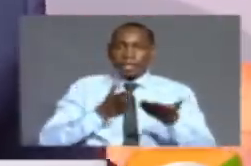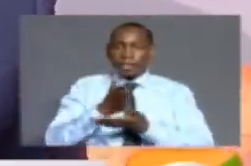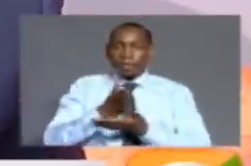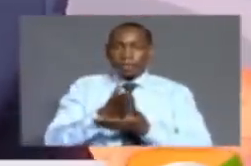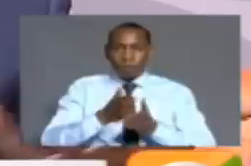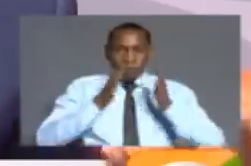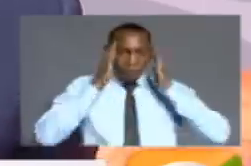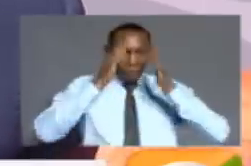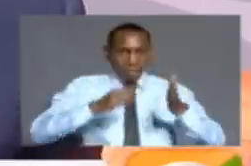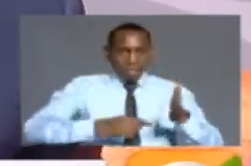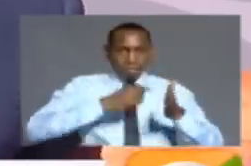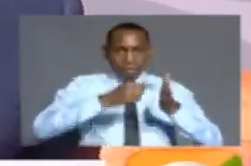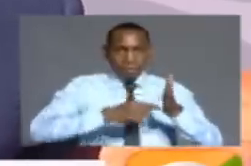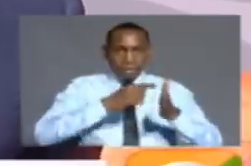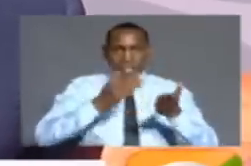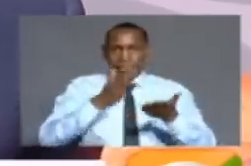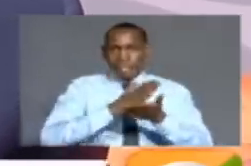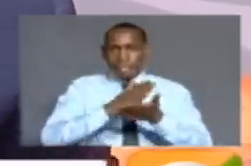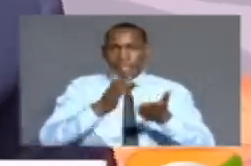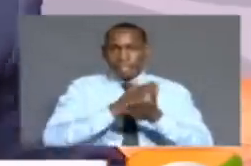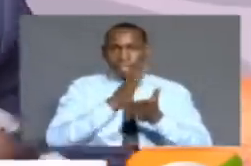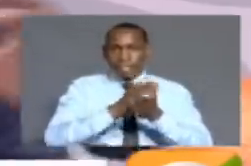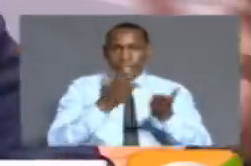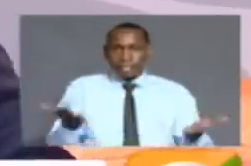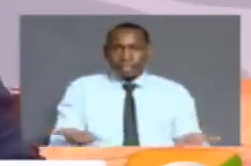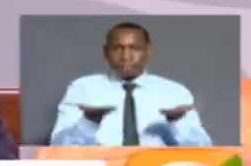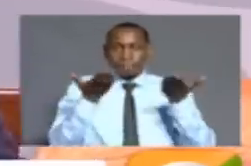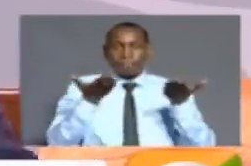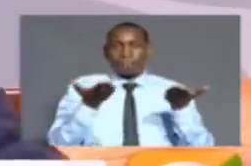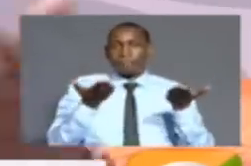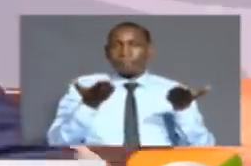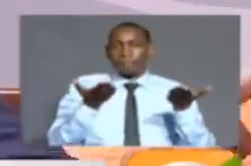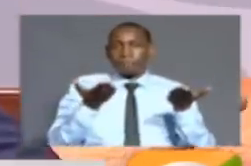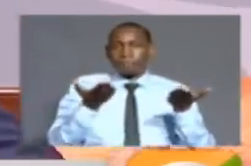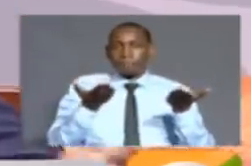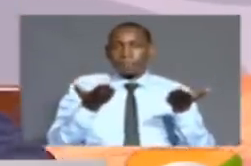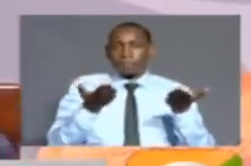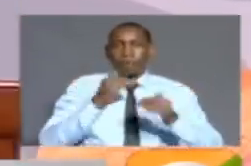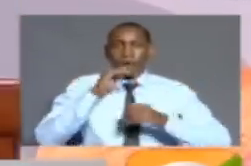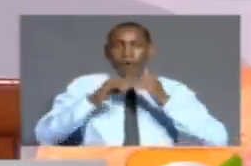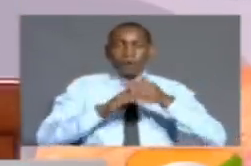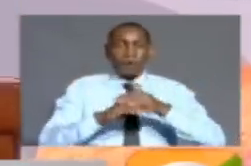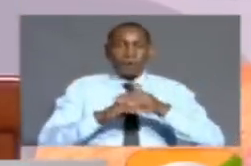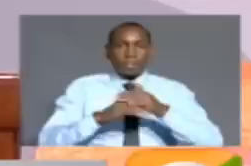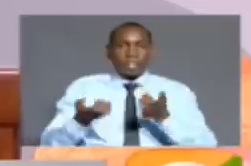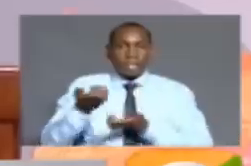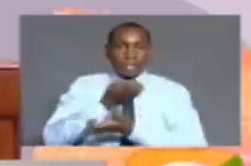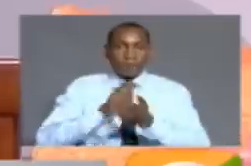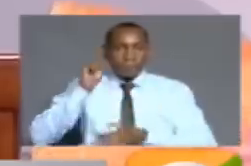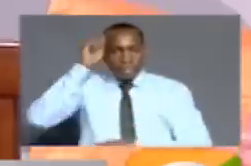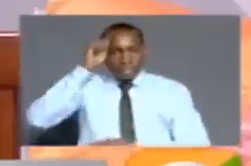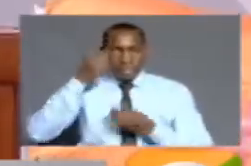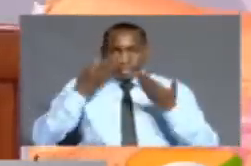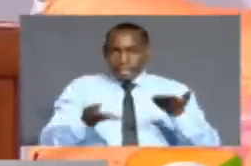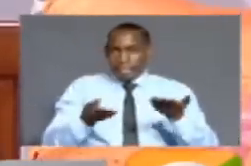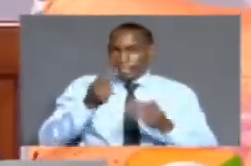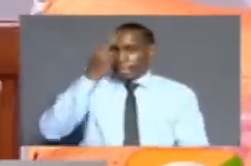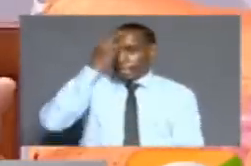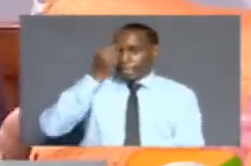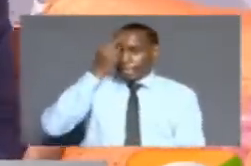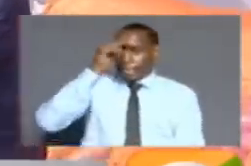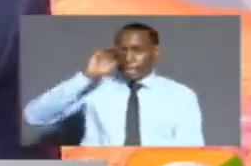our manufacturing sector. Okay, yeah. Look at all theories, economic theories. Yeah. Right now, Narok County, you know,